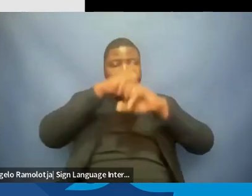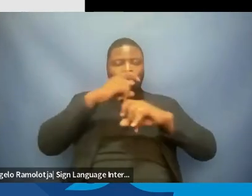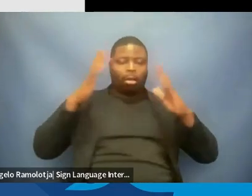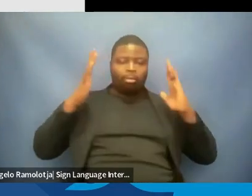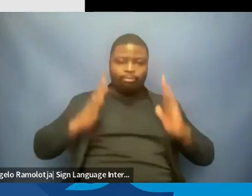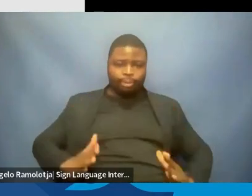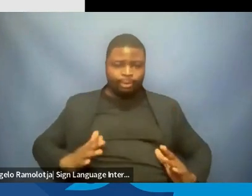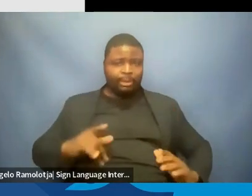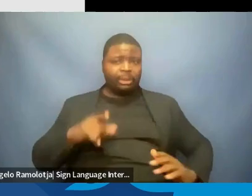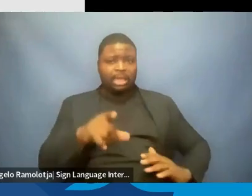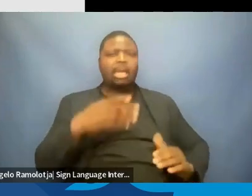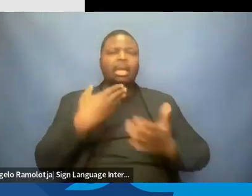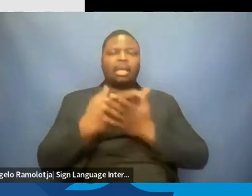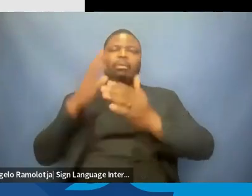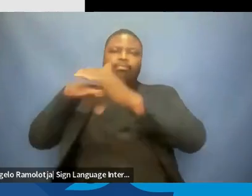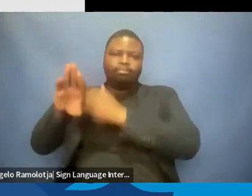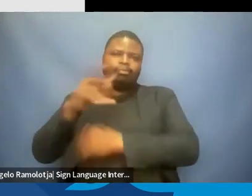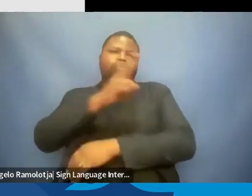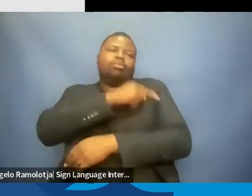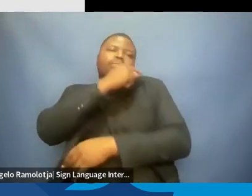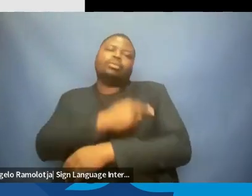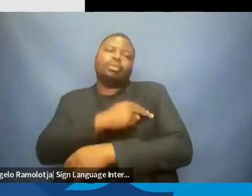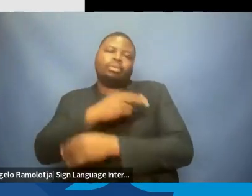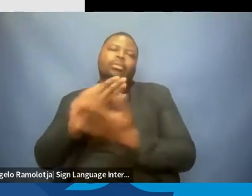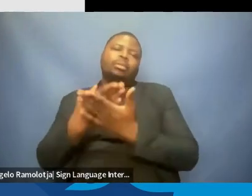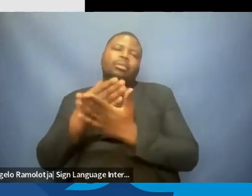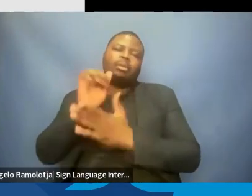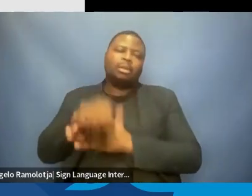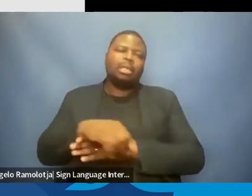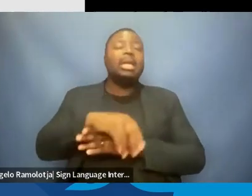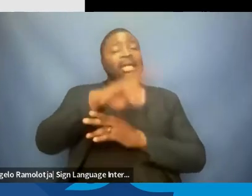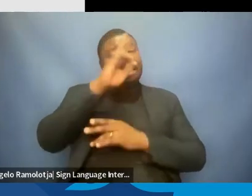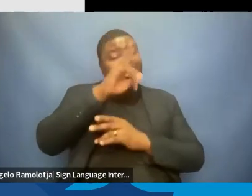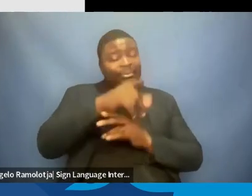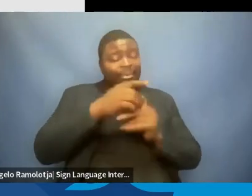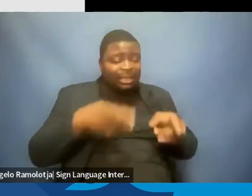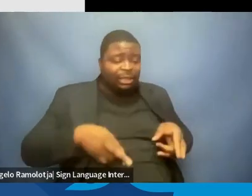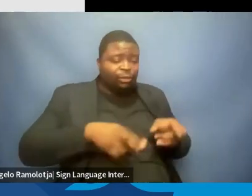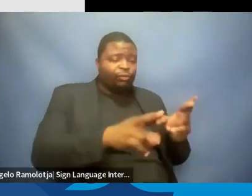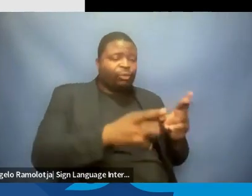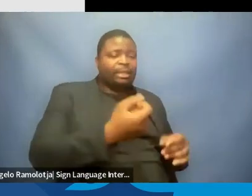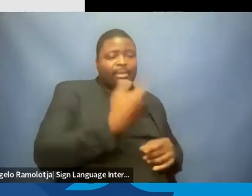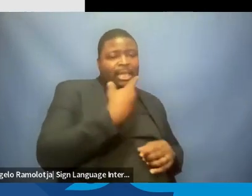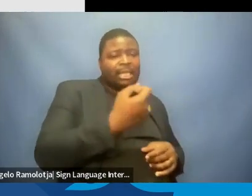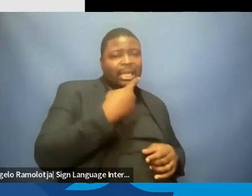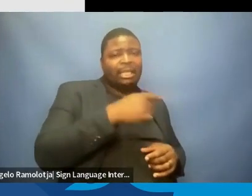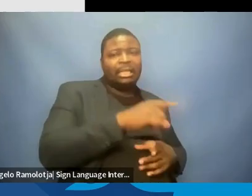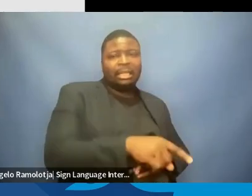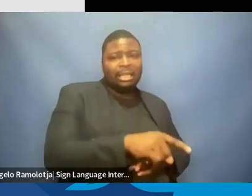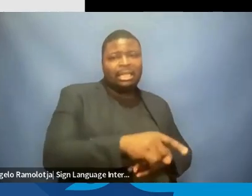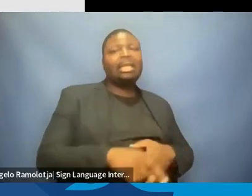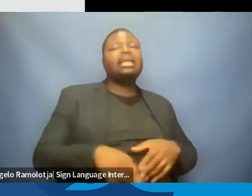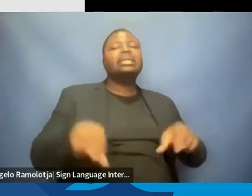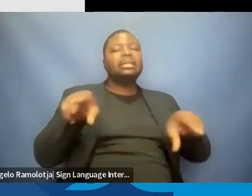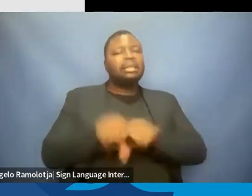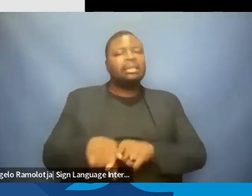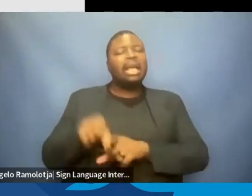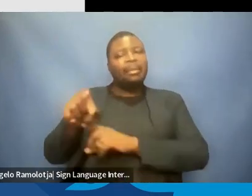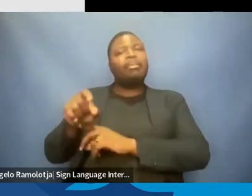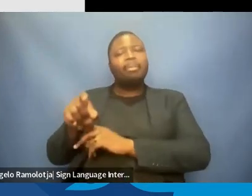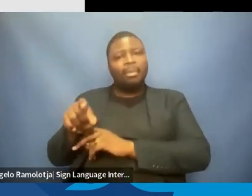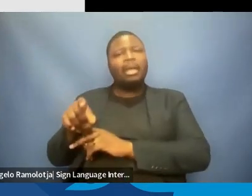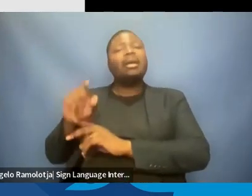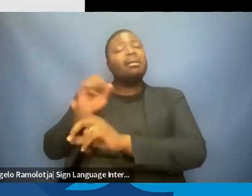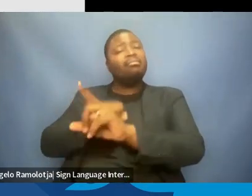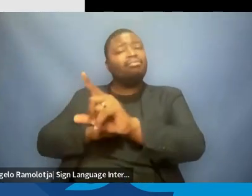If people access primary healthcare services and prevent complications, they are less likely to visit an